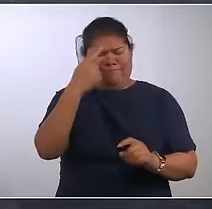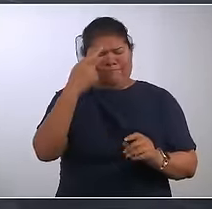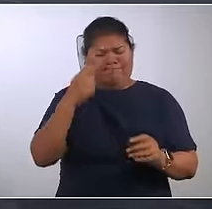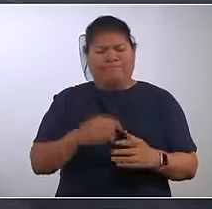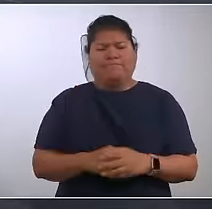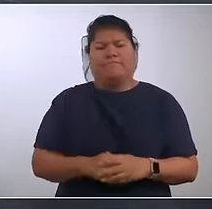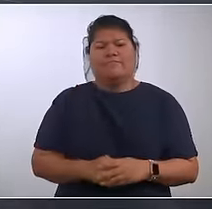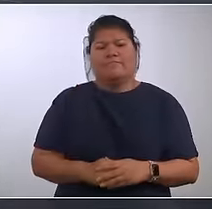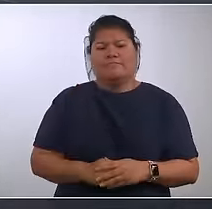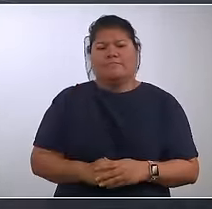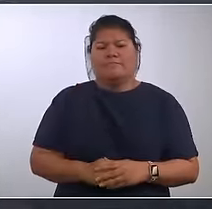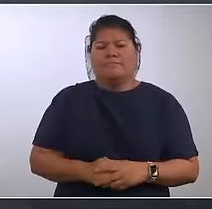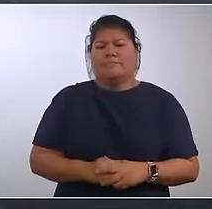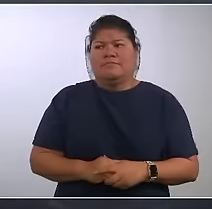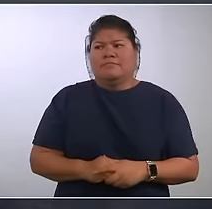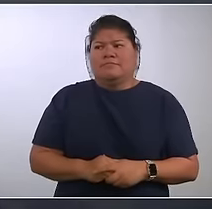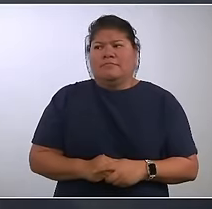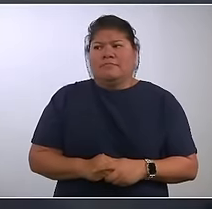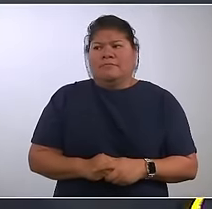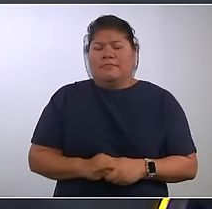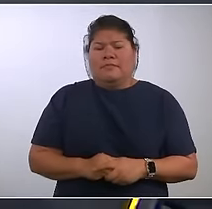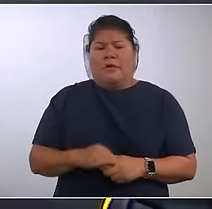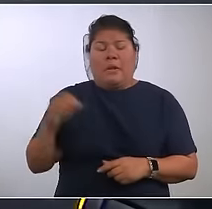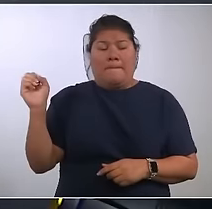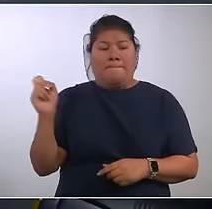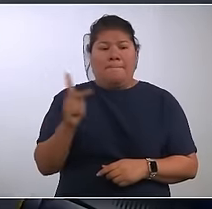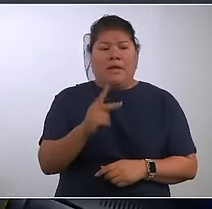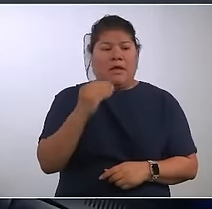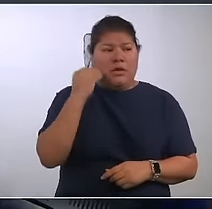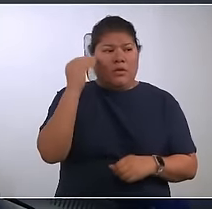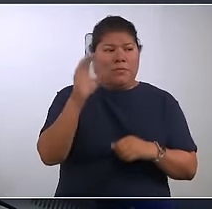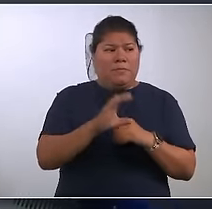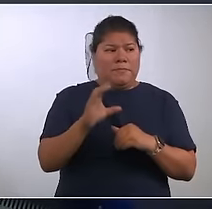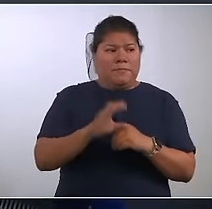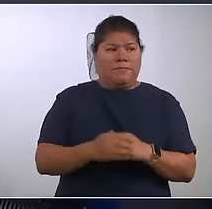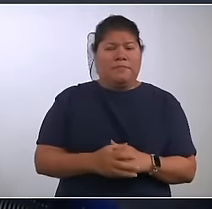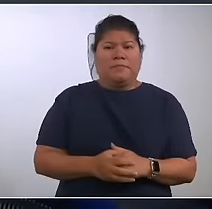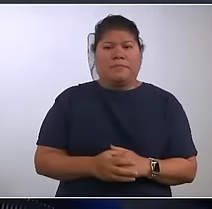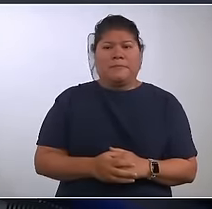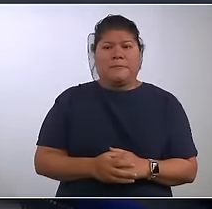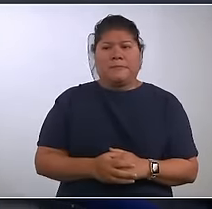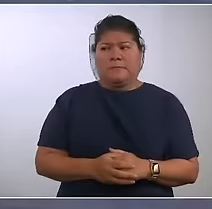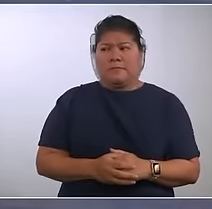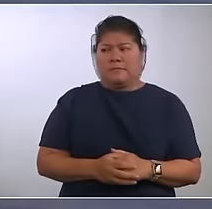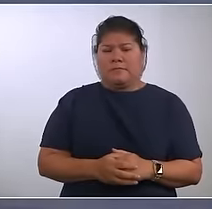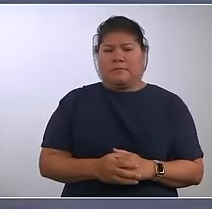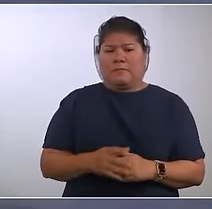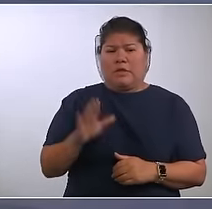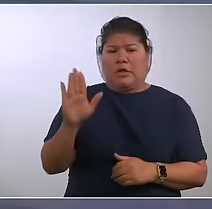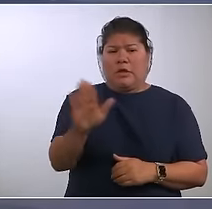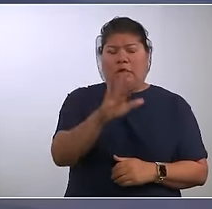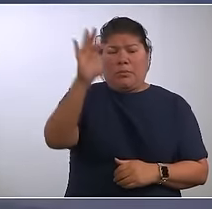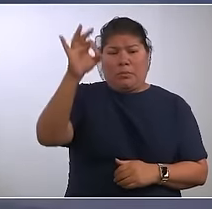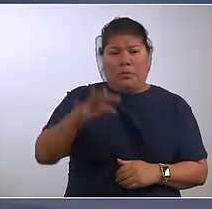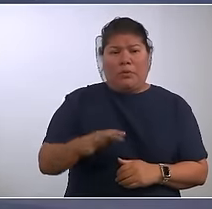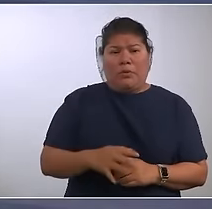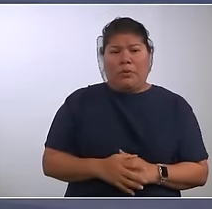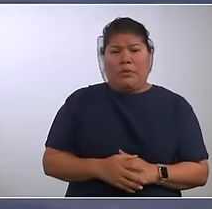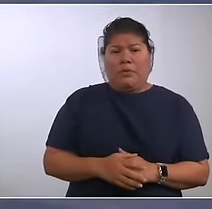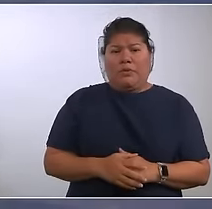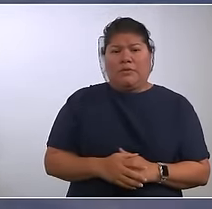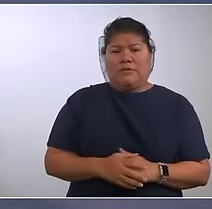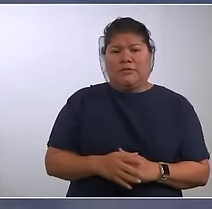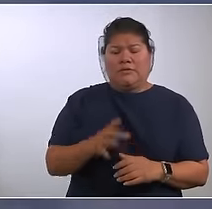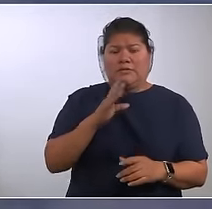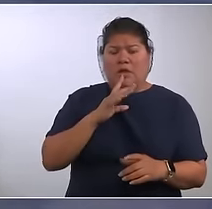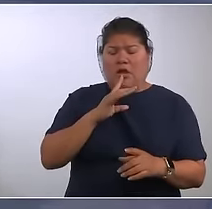Cambiar nuestra manera de pensar. When you return to your local churches, cuando regrese a su iglesia local, and your pastors y sus pastores begin to